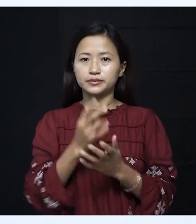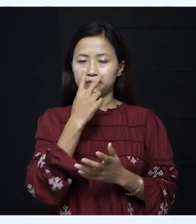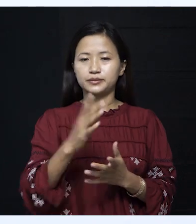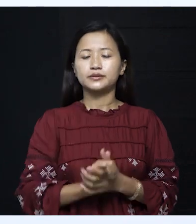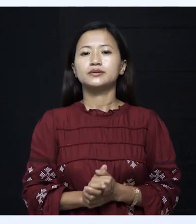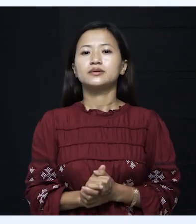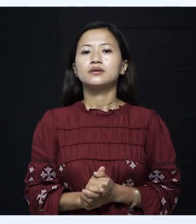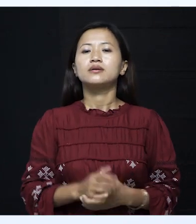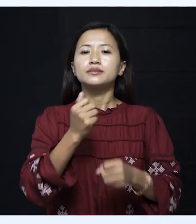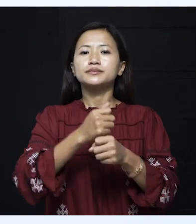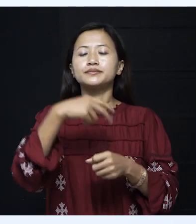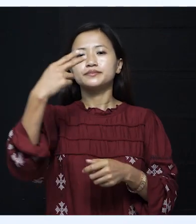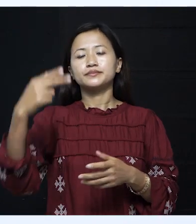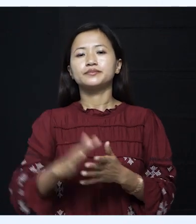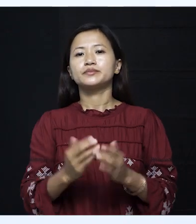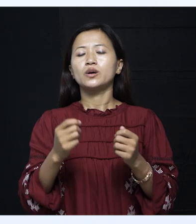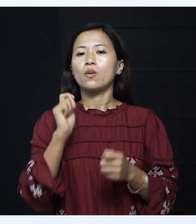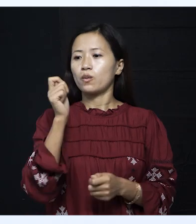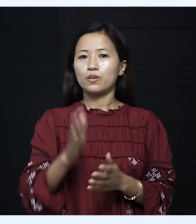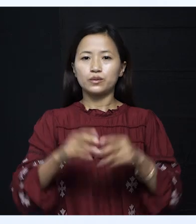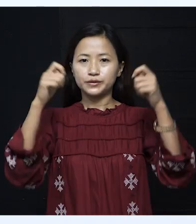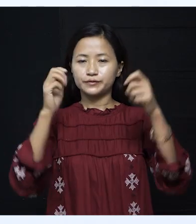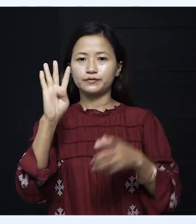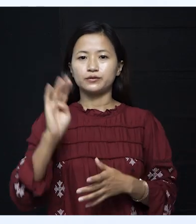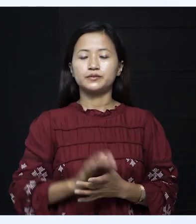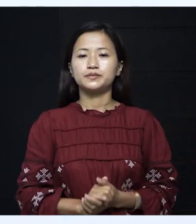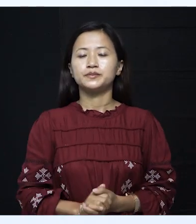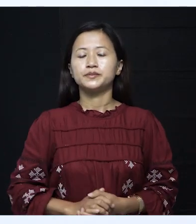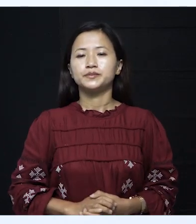at the grammar worksheet 4.